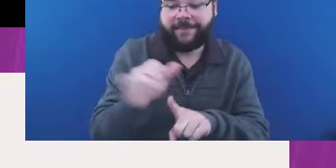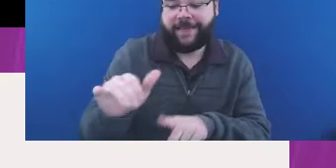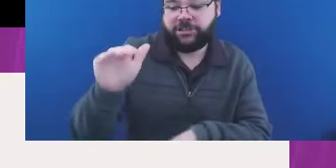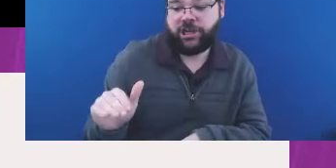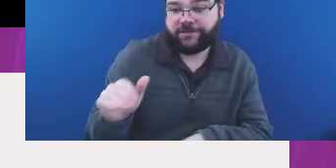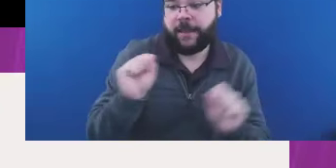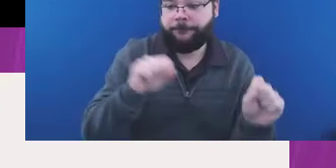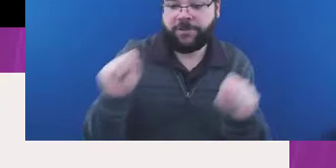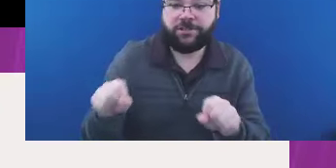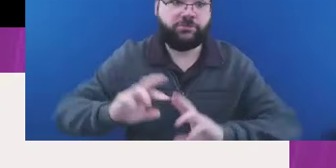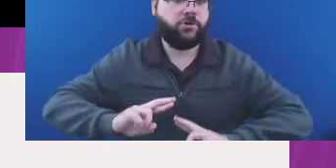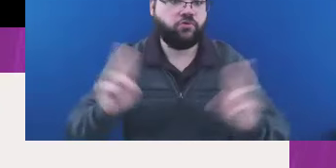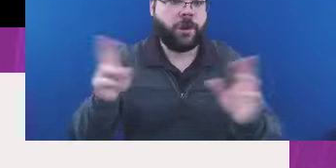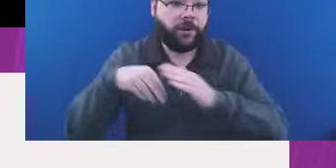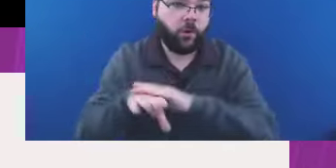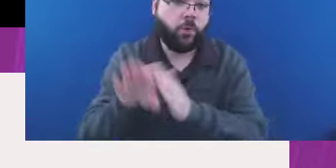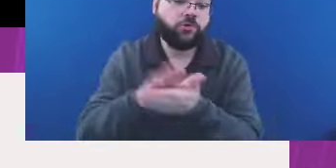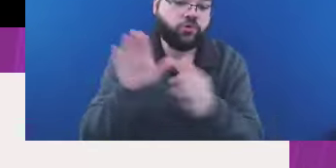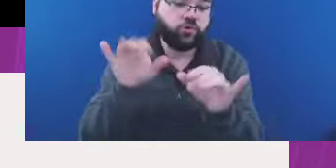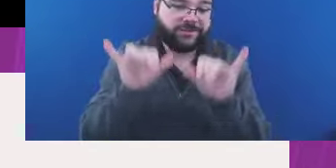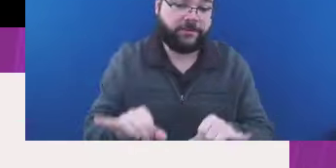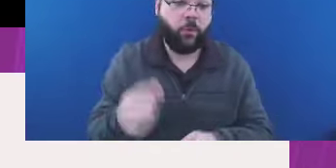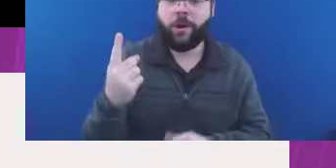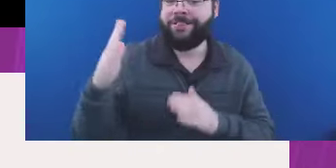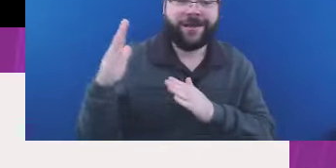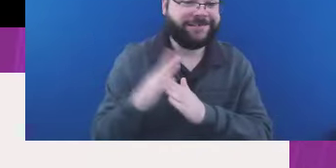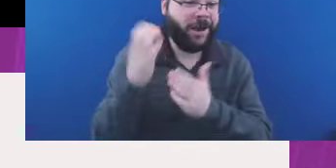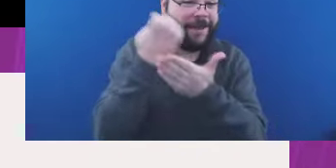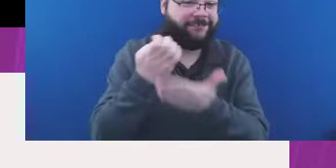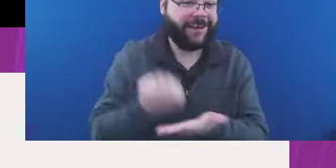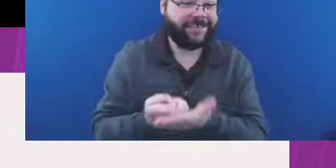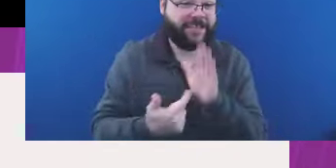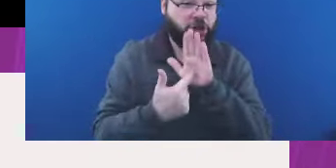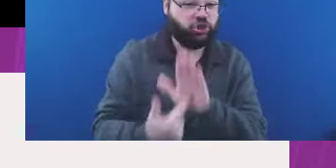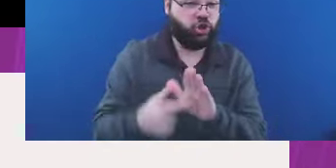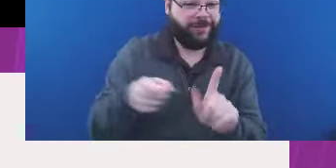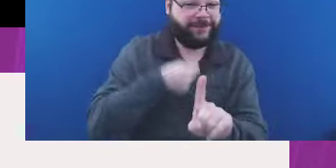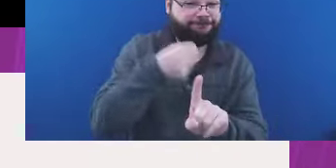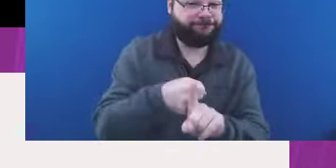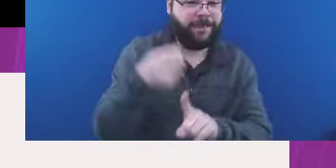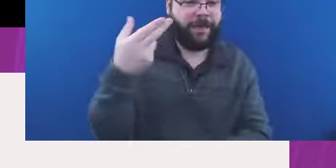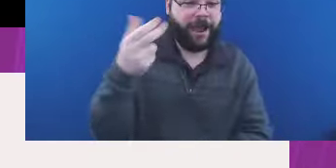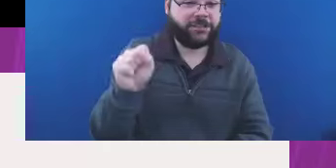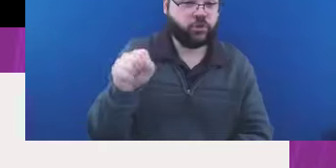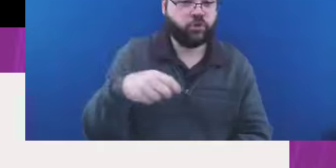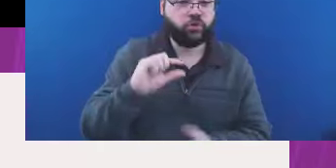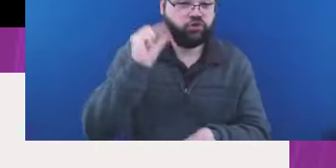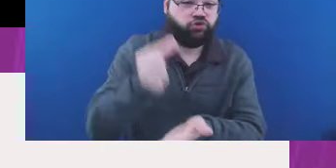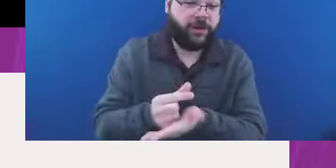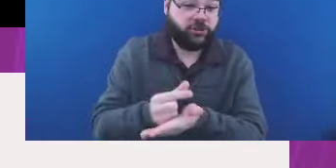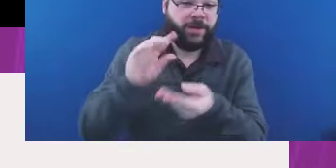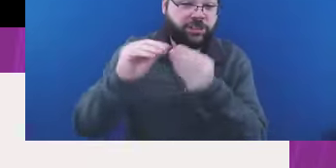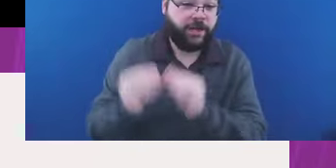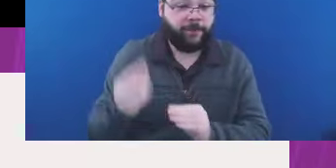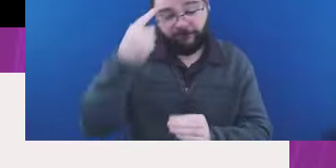bullet is probably one of the more significant pieces of evidence we have of this impact, that the high school graduation rate for students